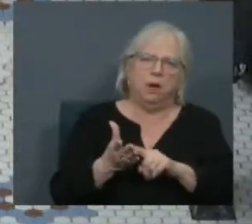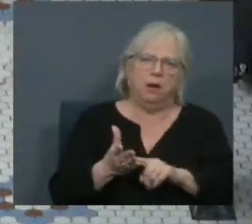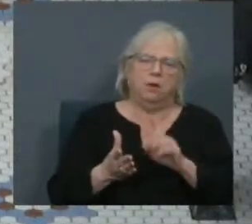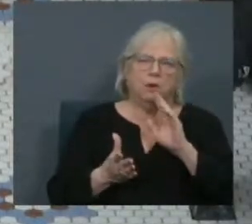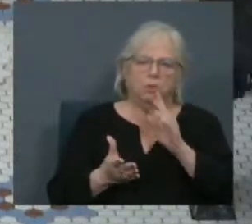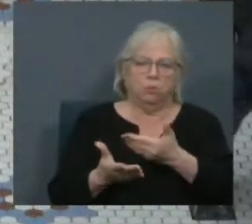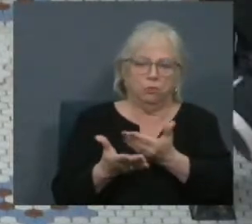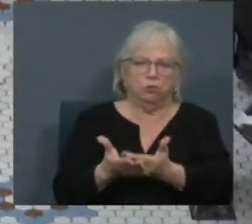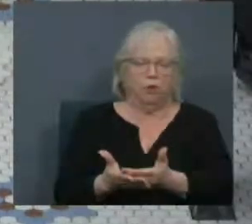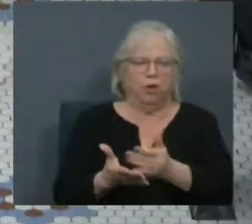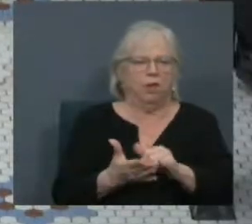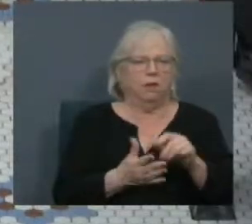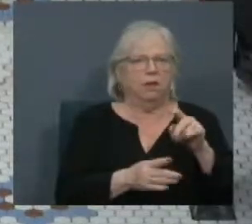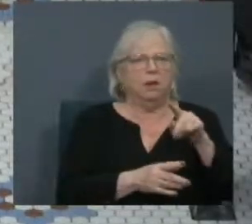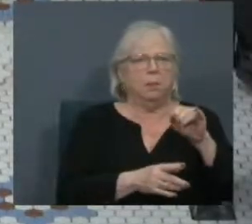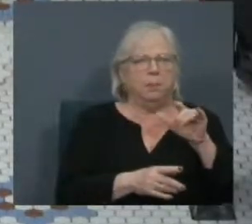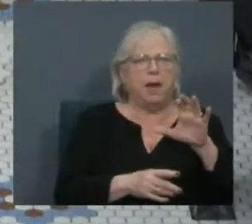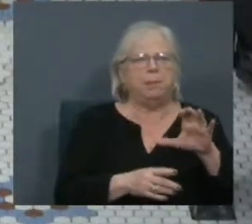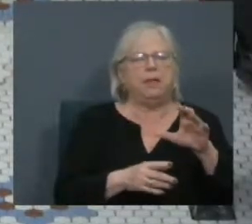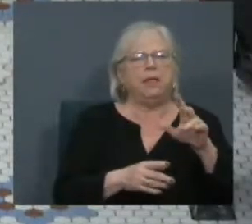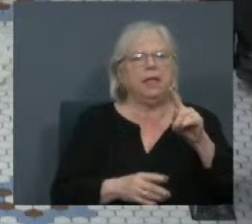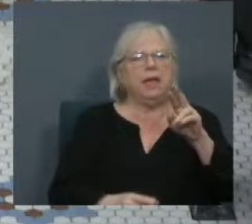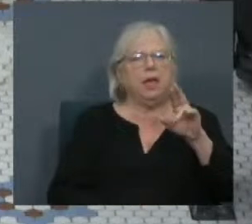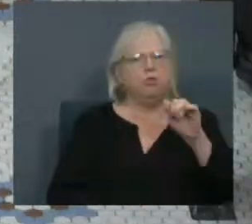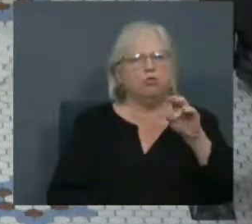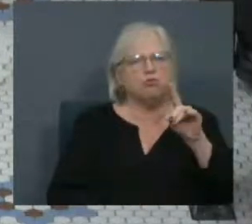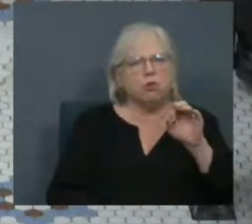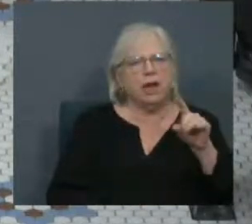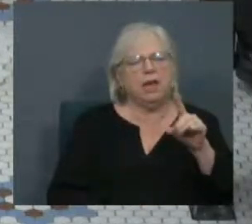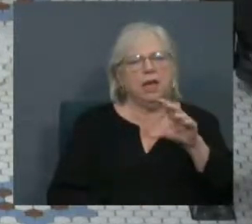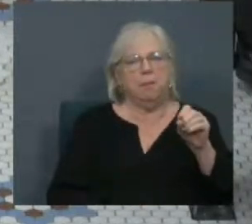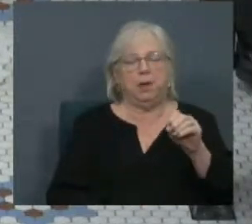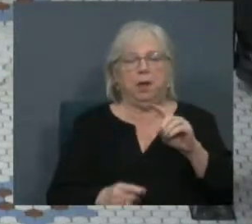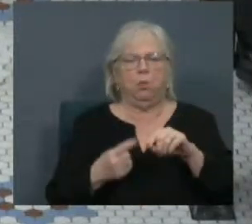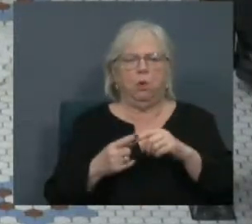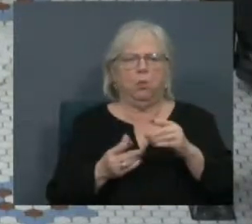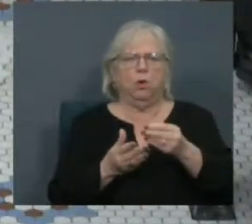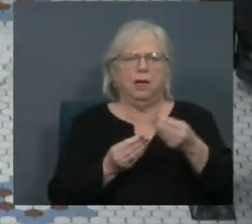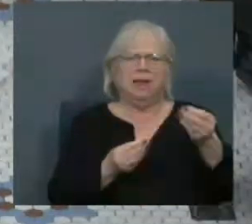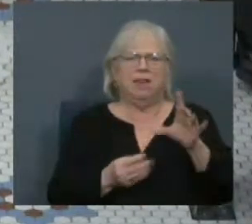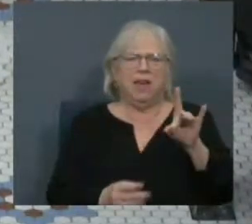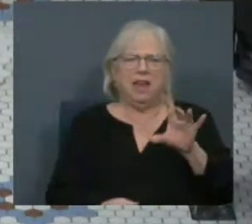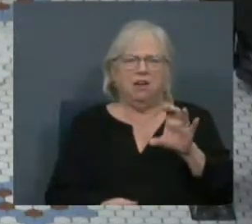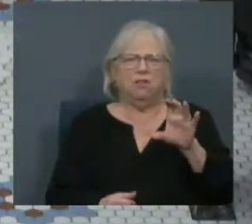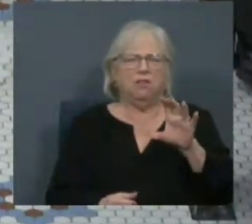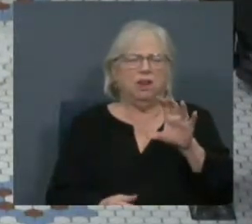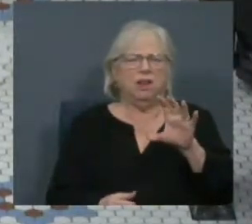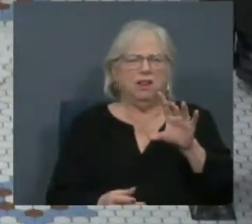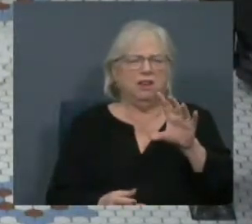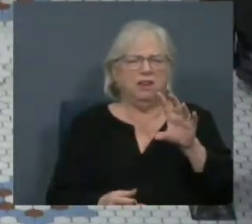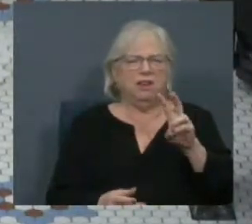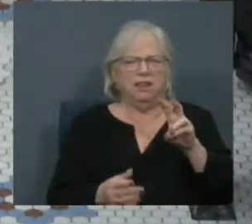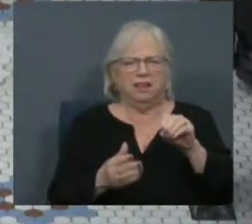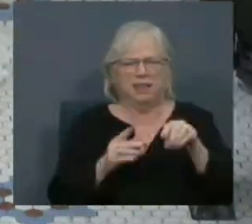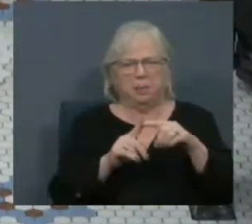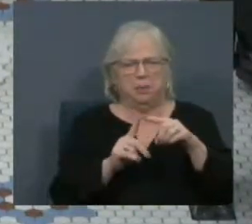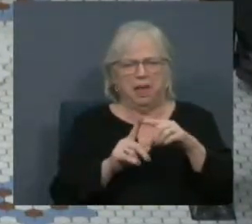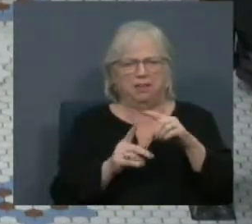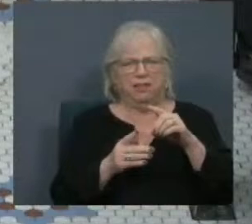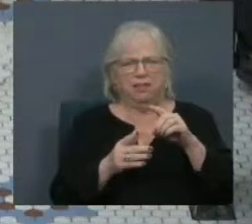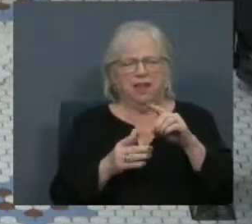that this is a publicly traded company. When we're giving $864,000 plus fees and taxes